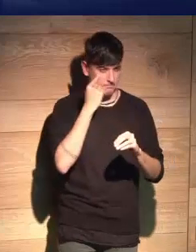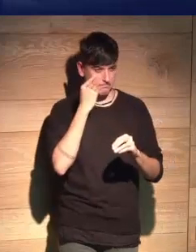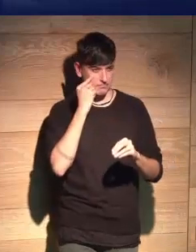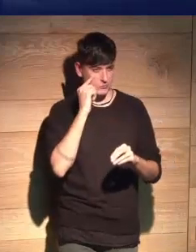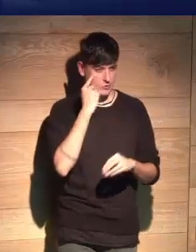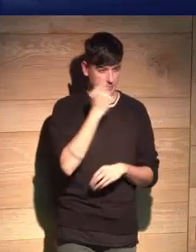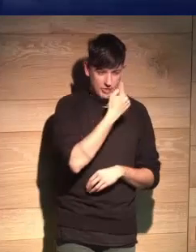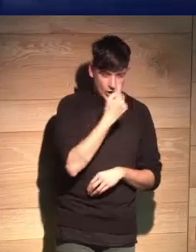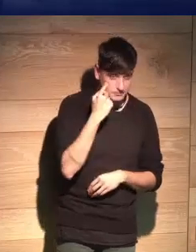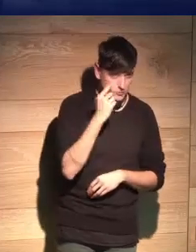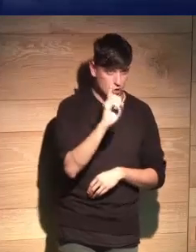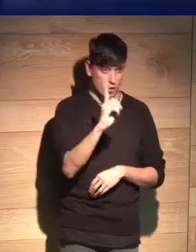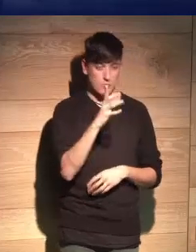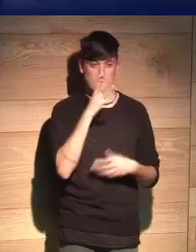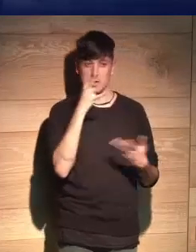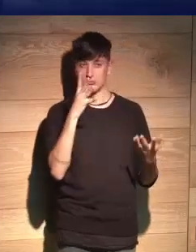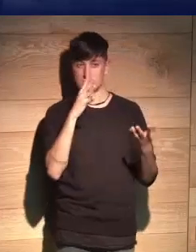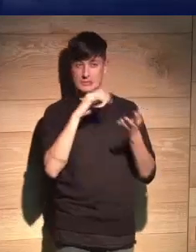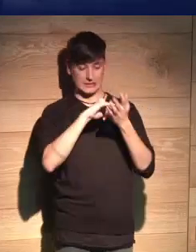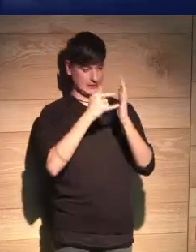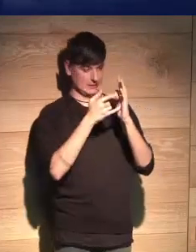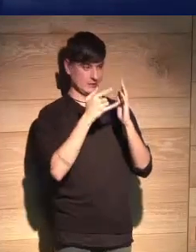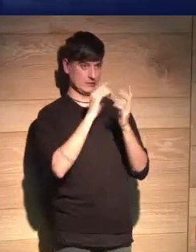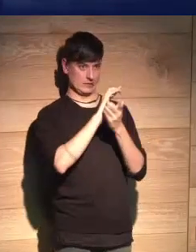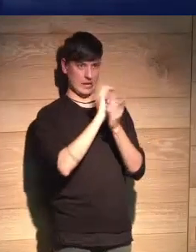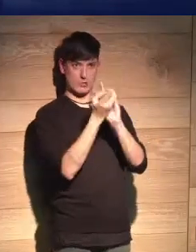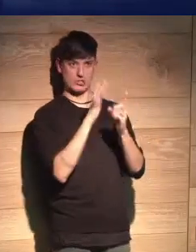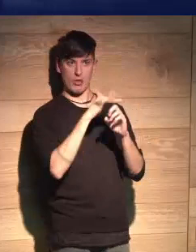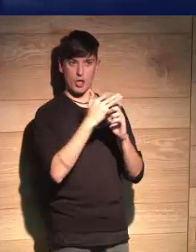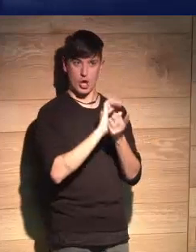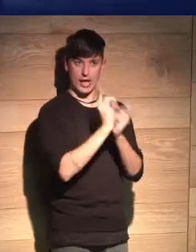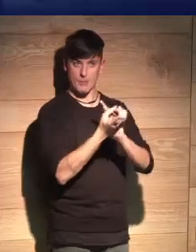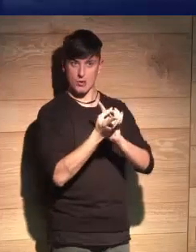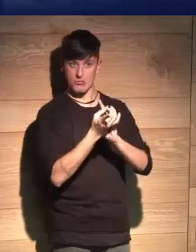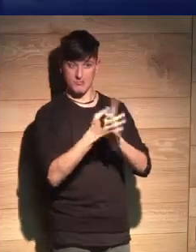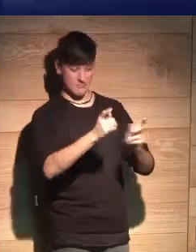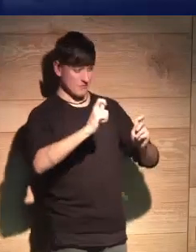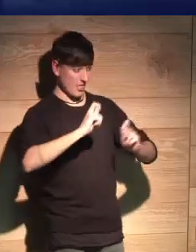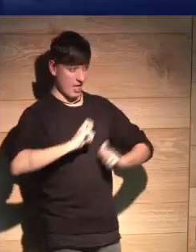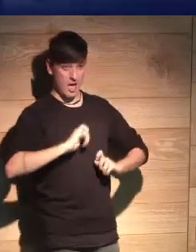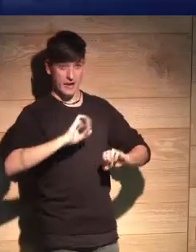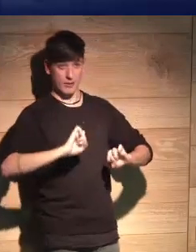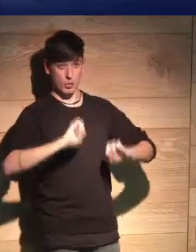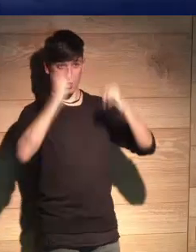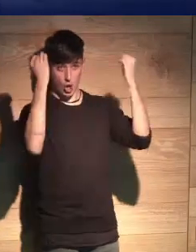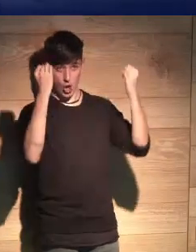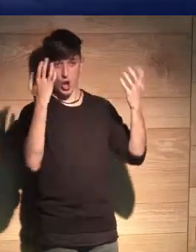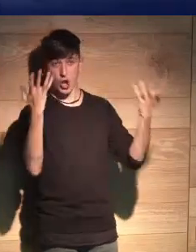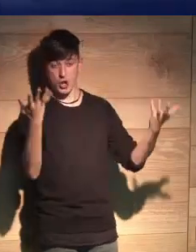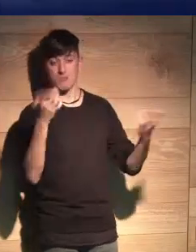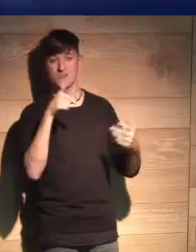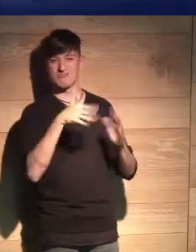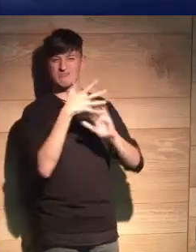discoveries, but they are produced by a change of paradigm that give rise to a revolution. And this is what we are talking